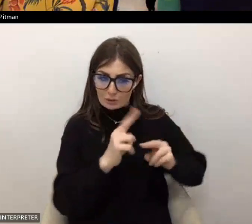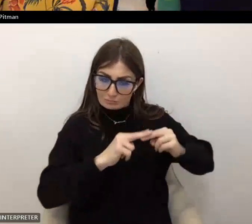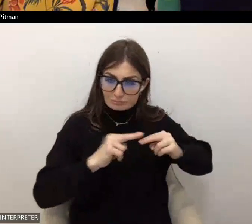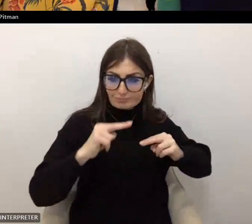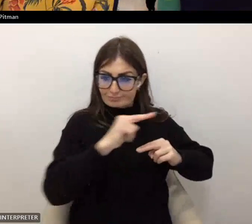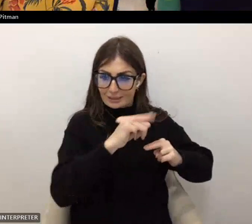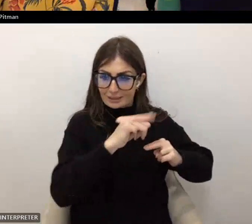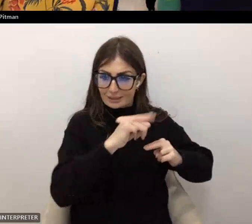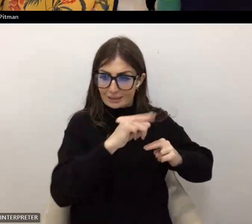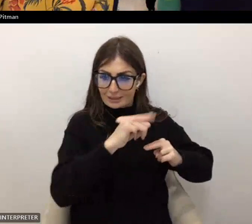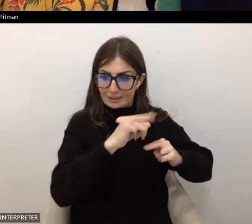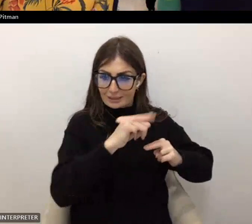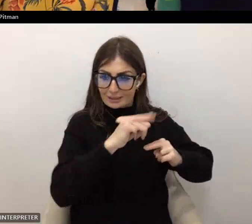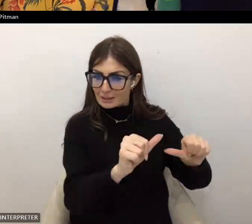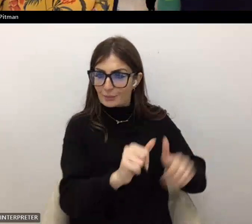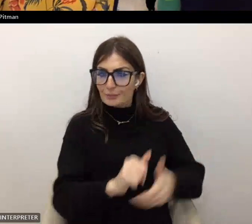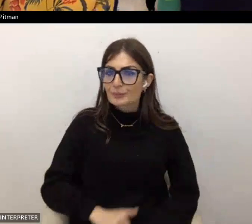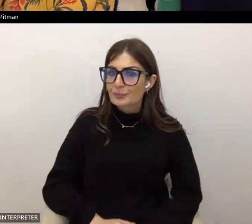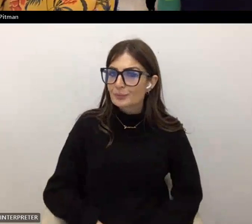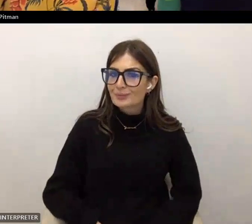success rates?